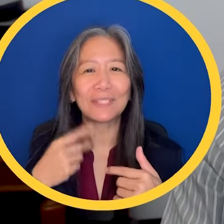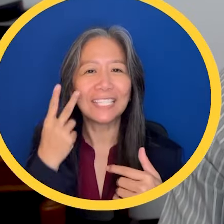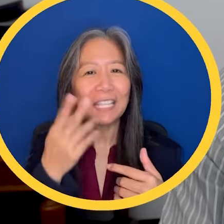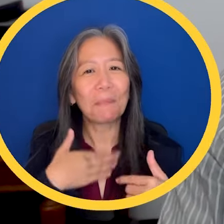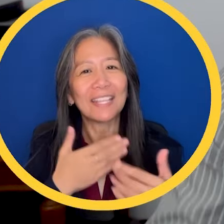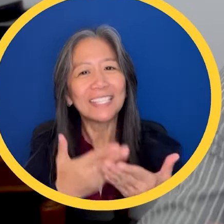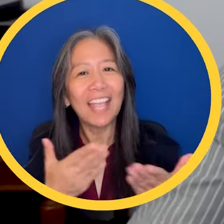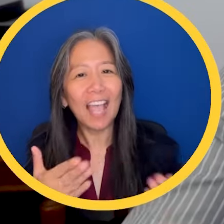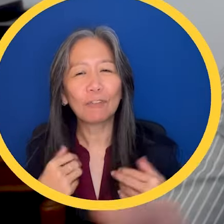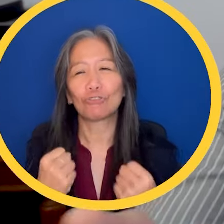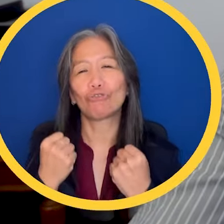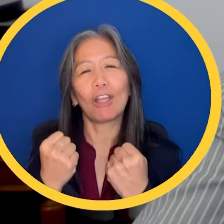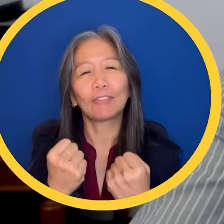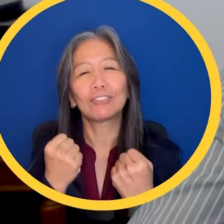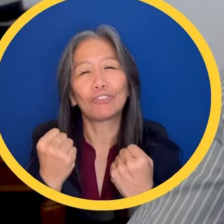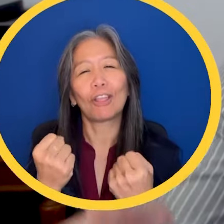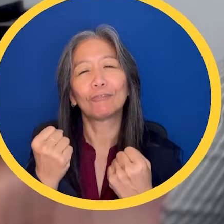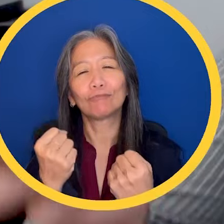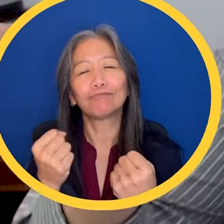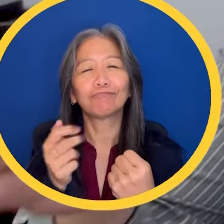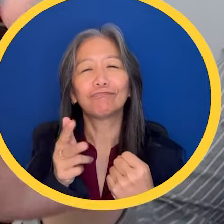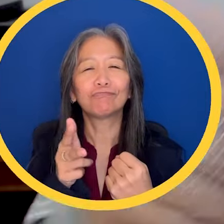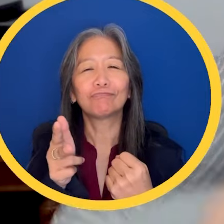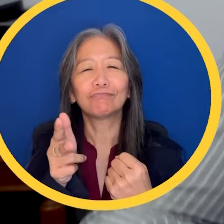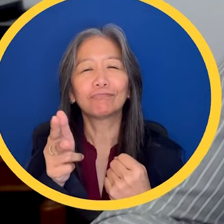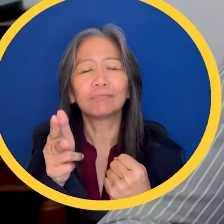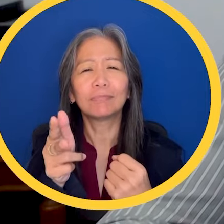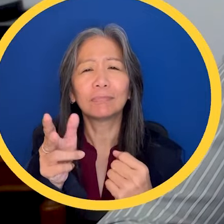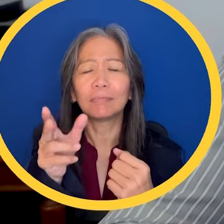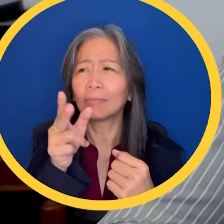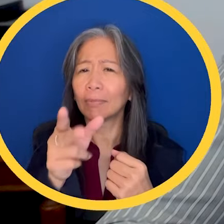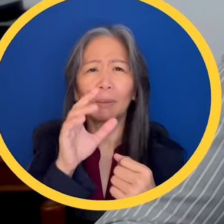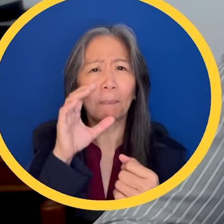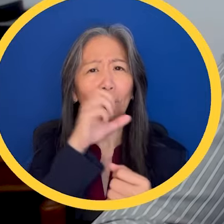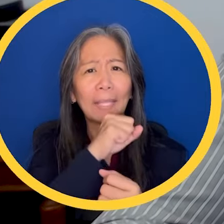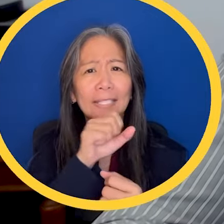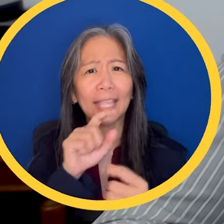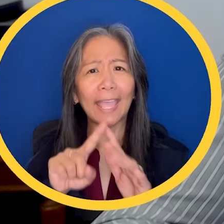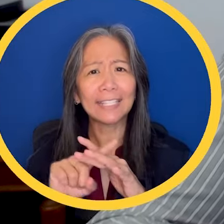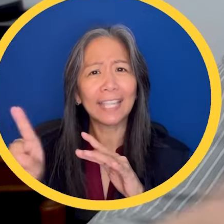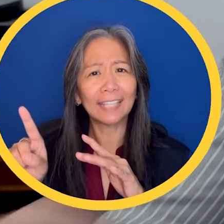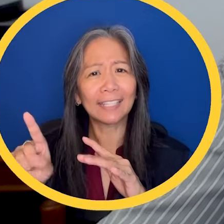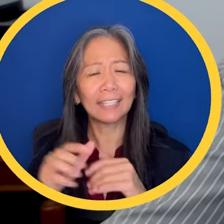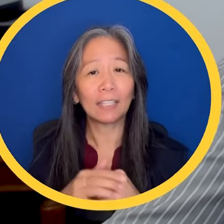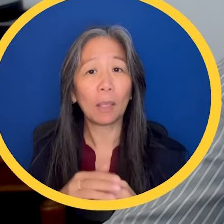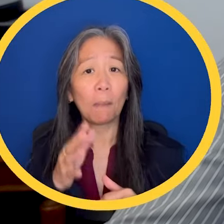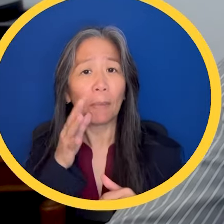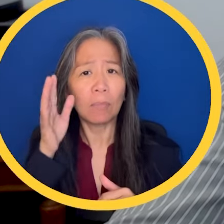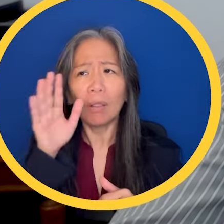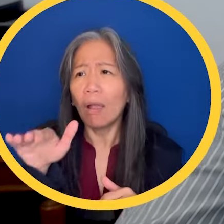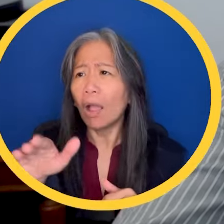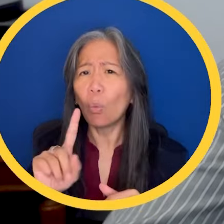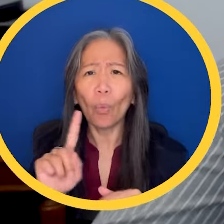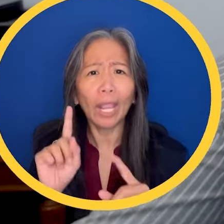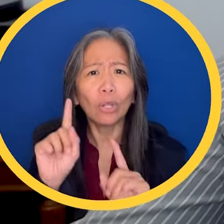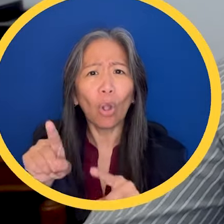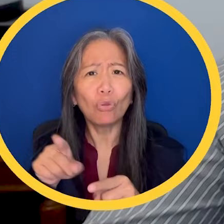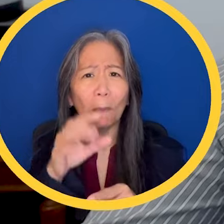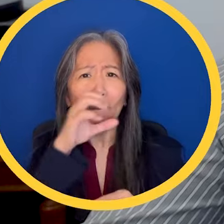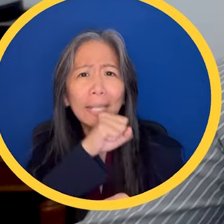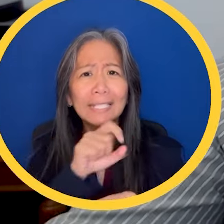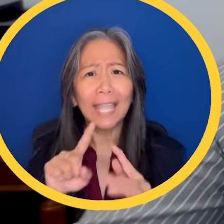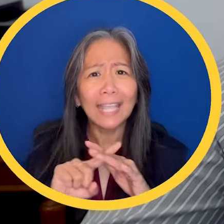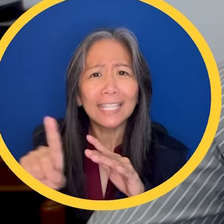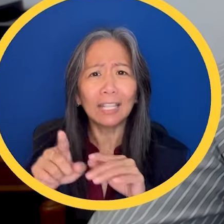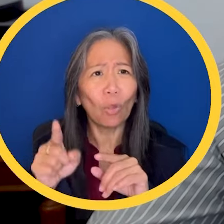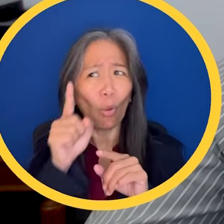stuff. And we're driving in, and we missed the exit. And I'm wondering, Mom and Dad, where are we going? You missed the exit.